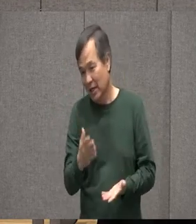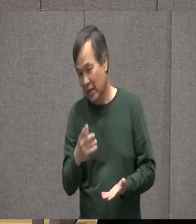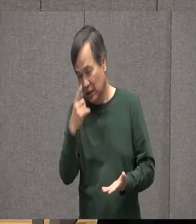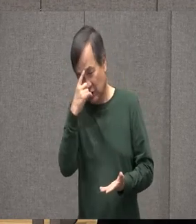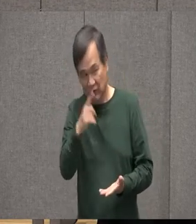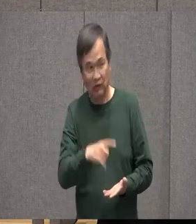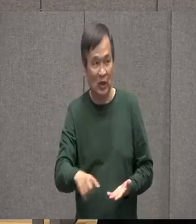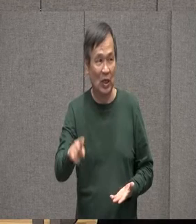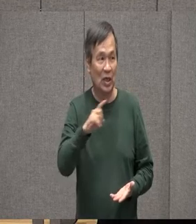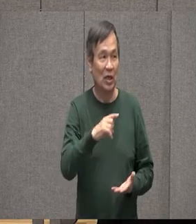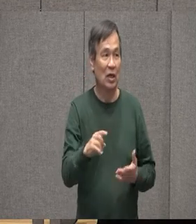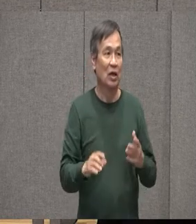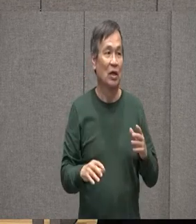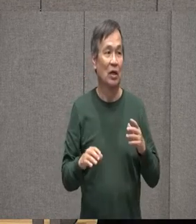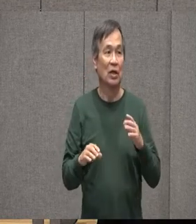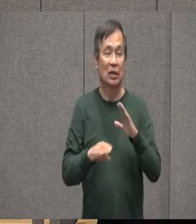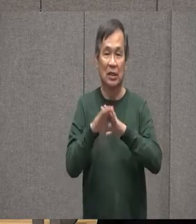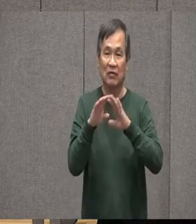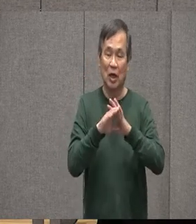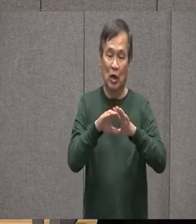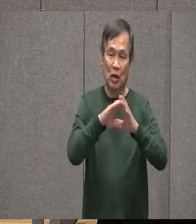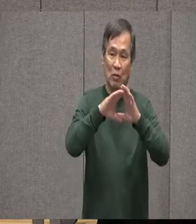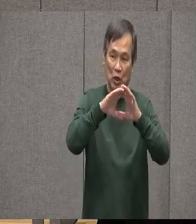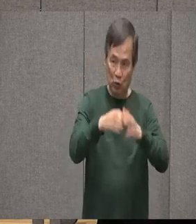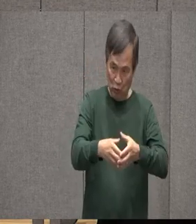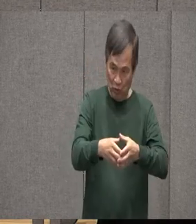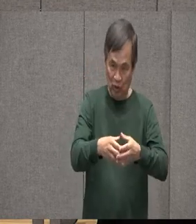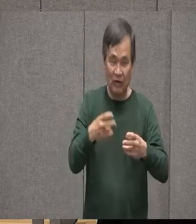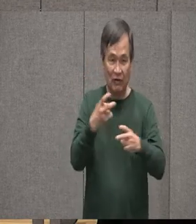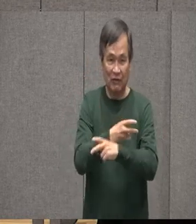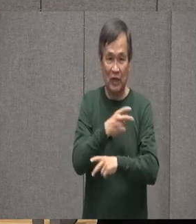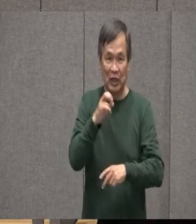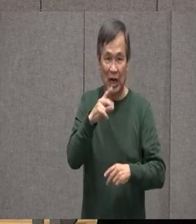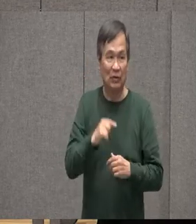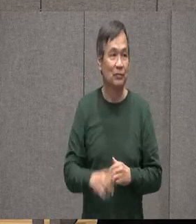together groups to figure out how many.